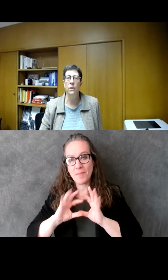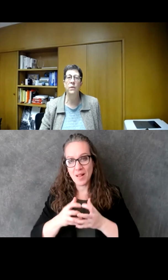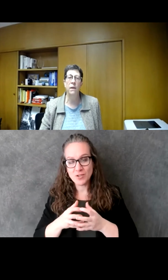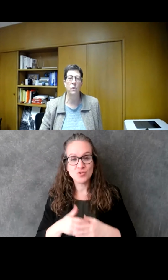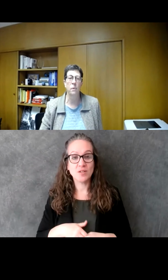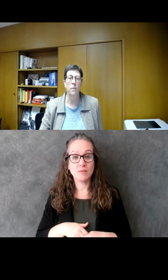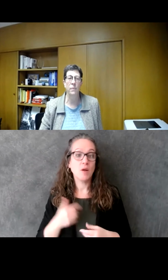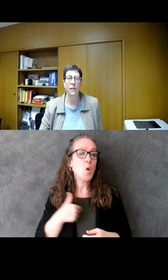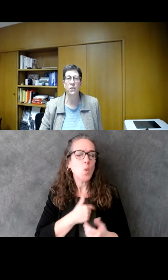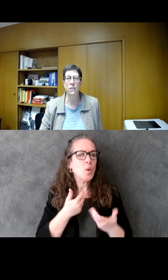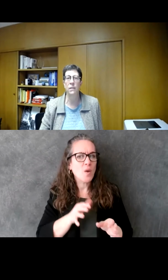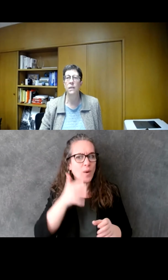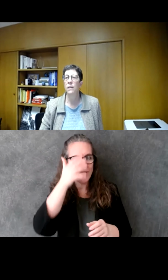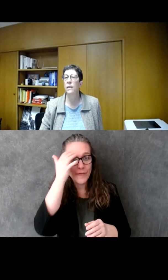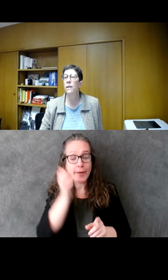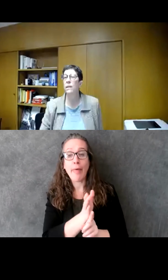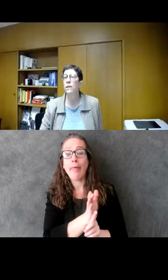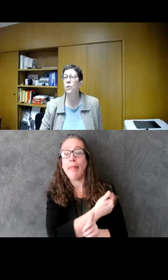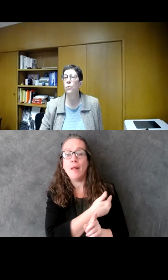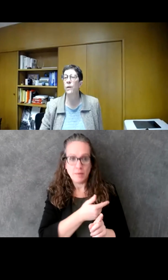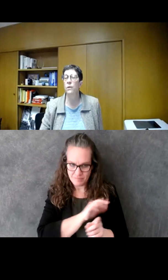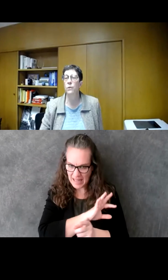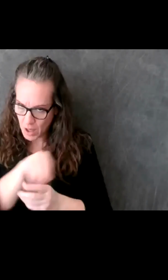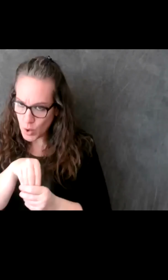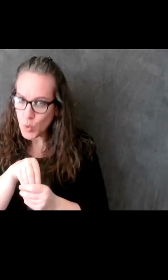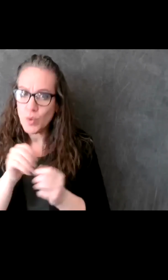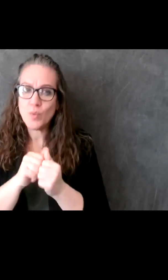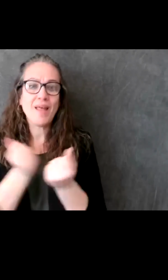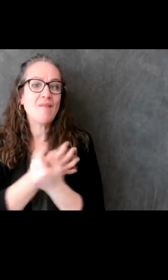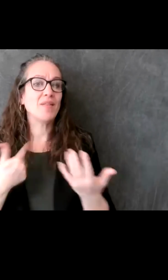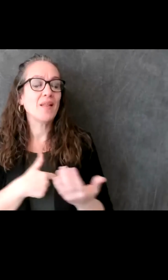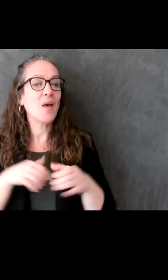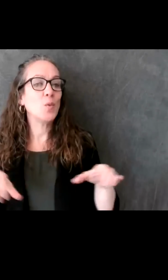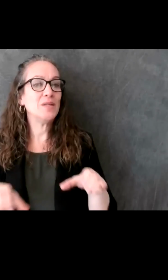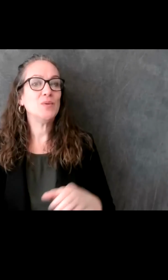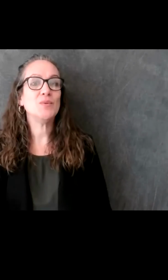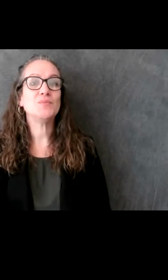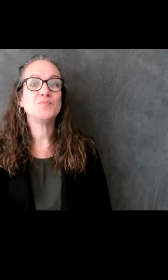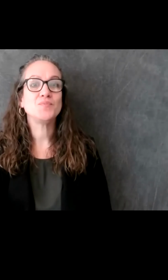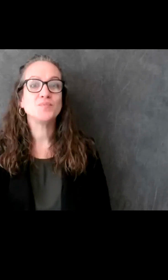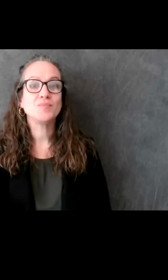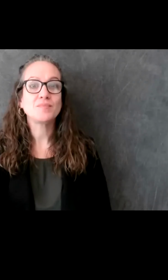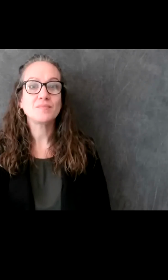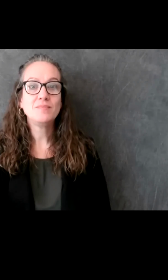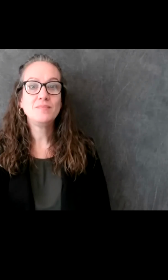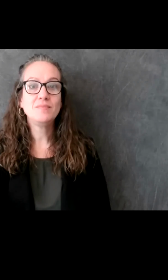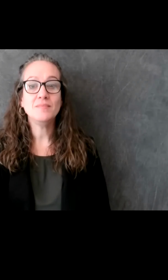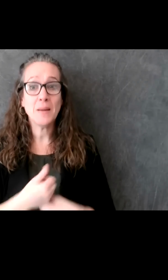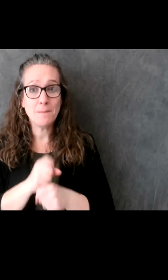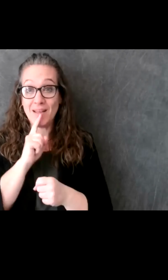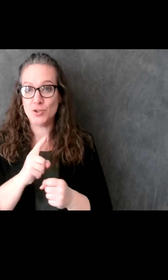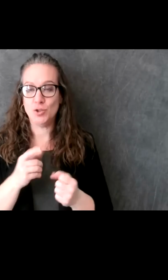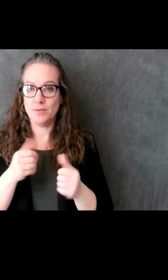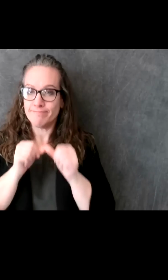to include that vulnerable population in all we do, so that we hear their voices. So let